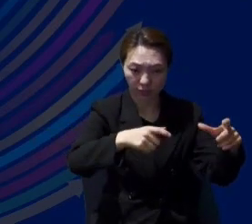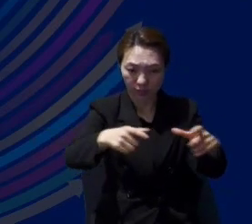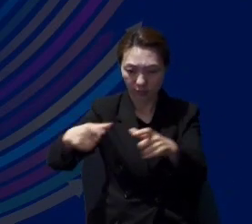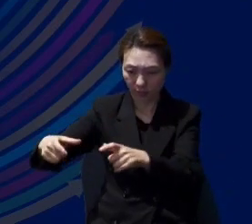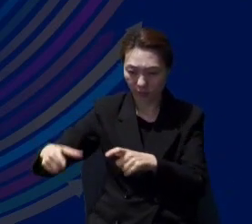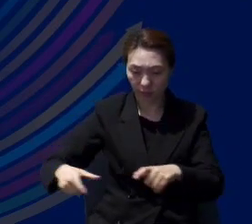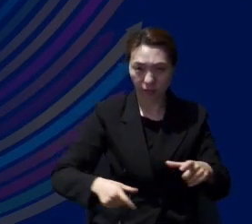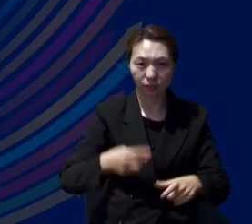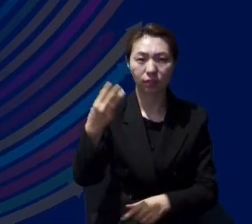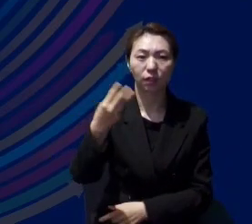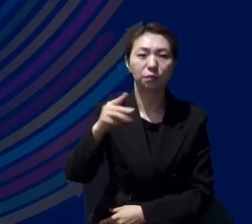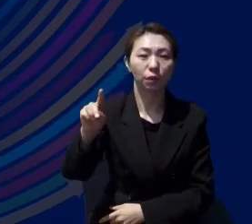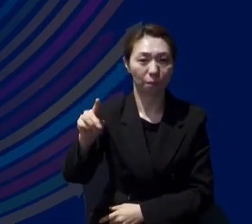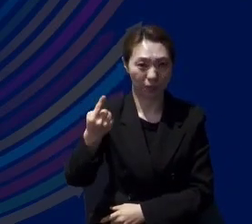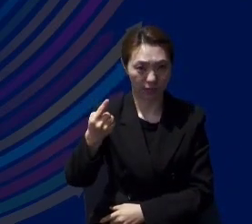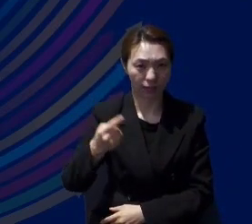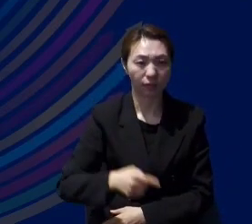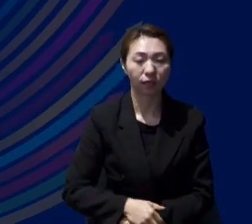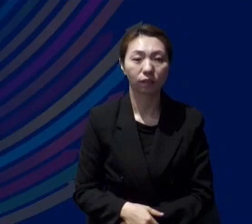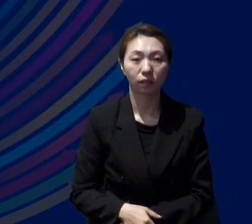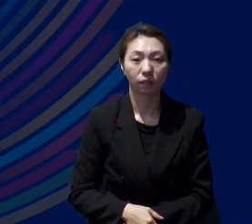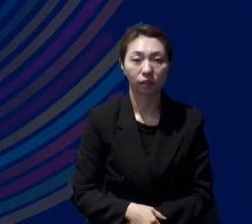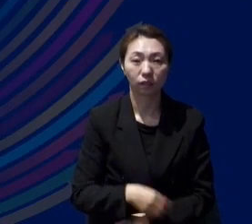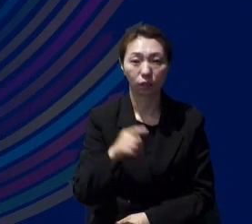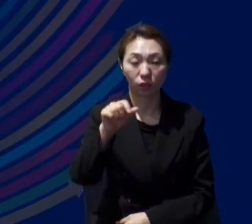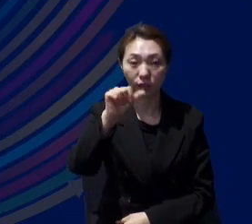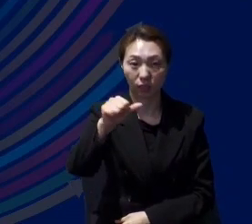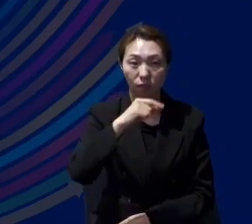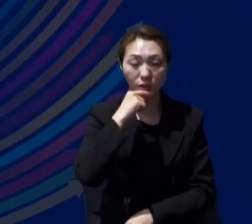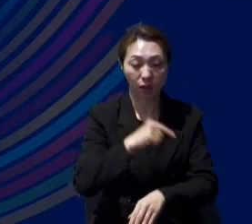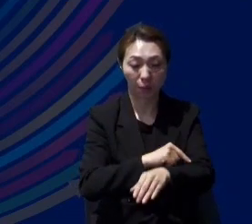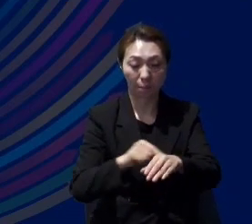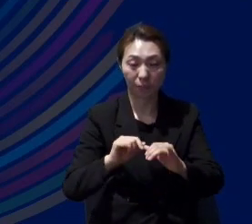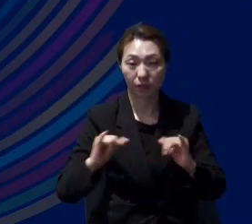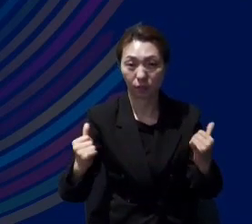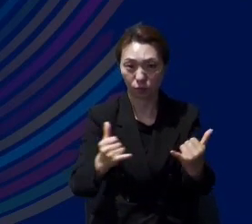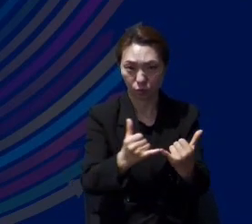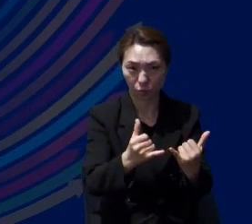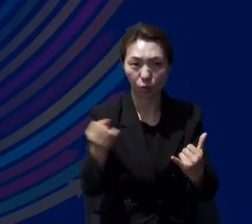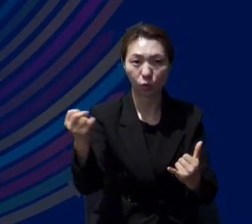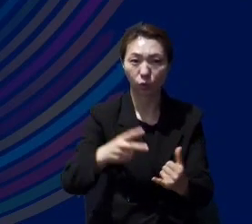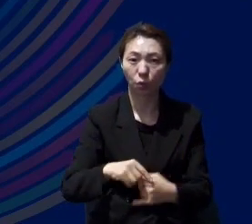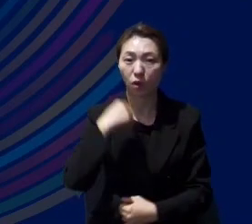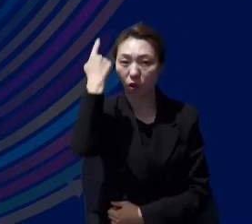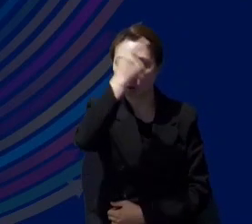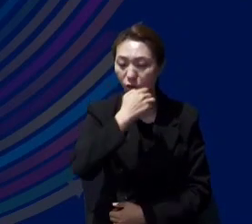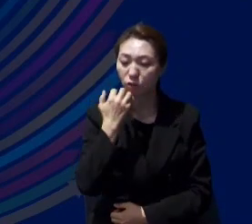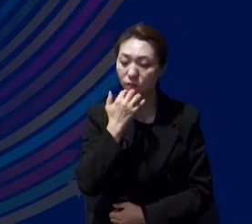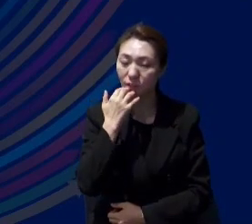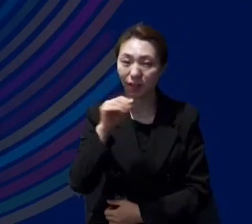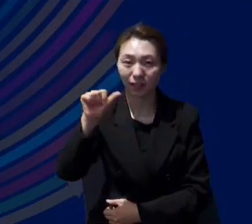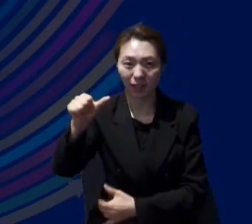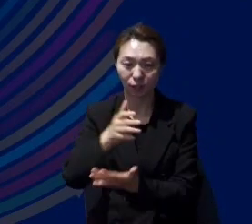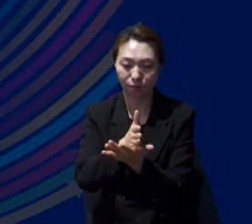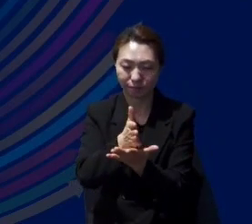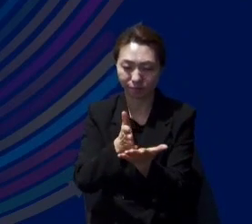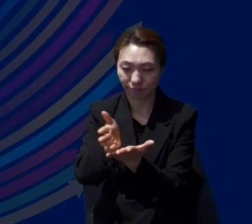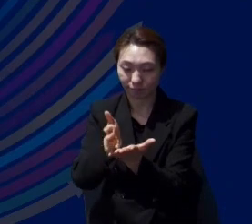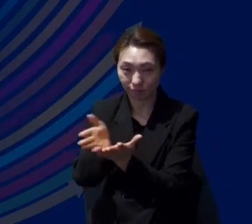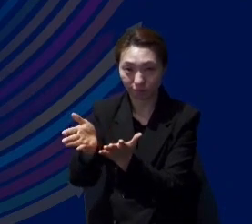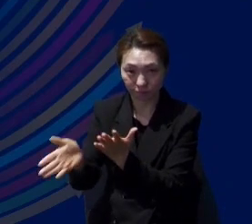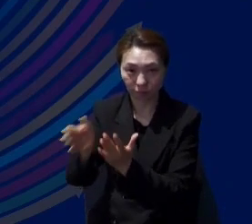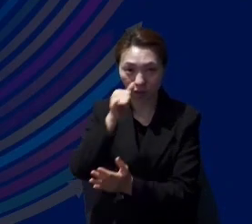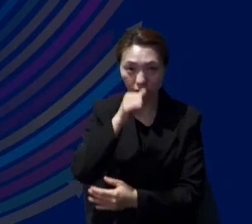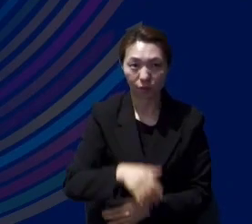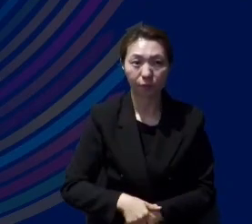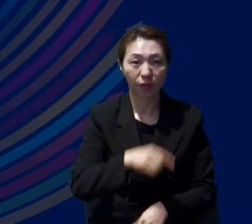ethnicity. If you're not familiar, these are, properly speaking, two different concepts. So ethnicity in the US refers